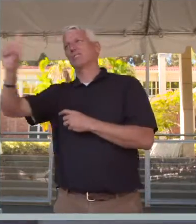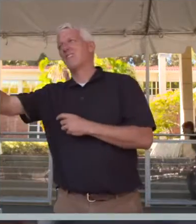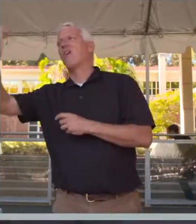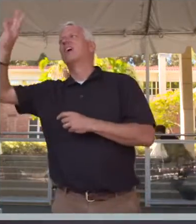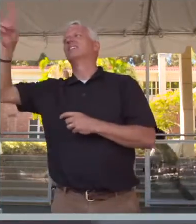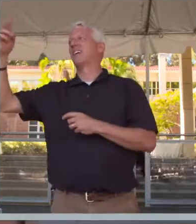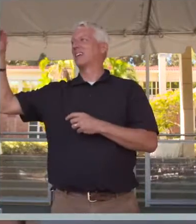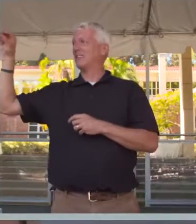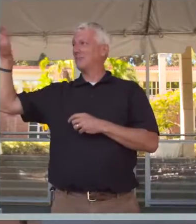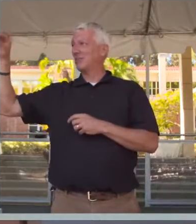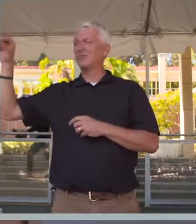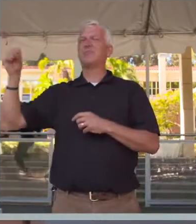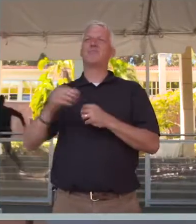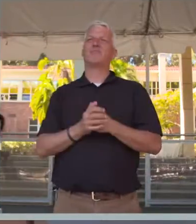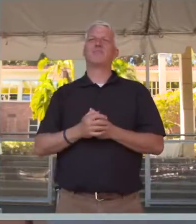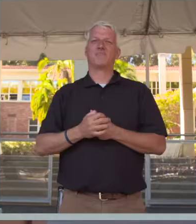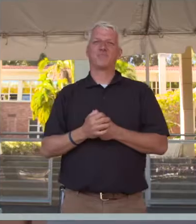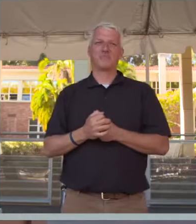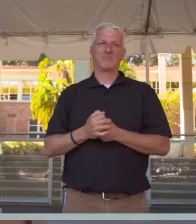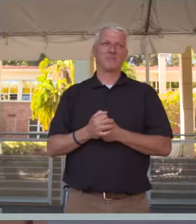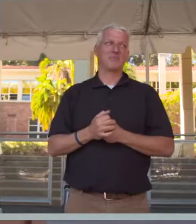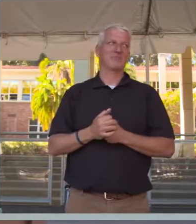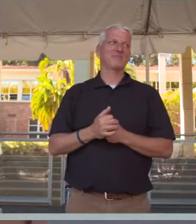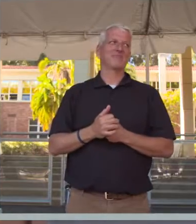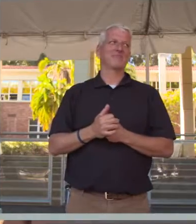photo across the stage.